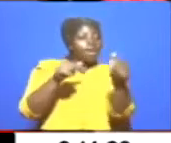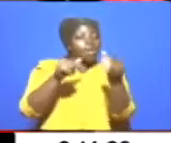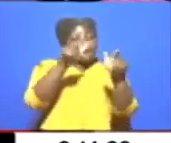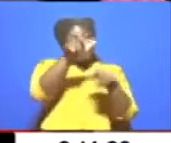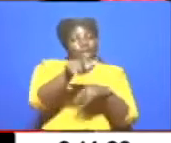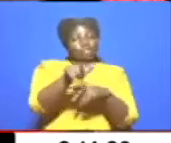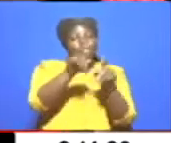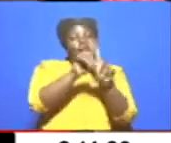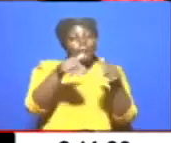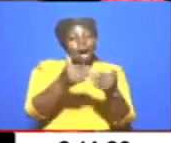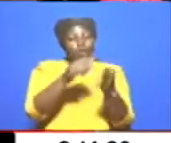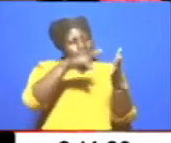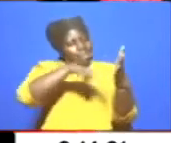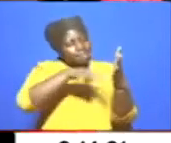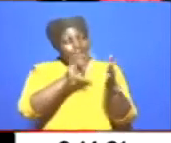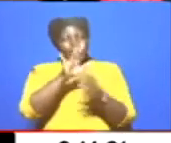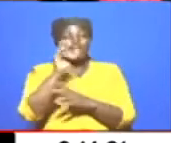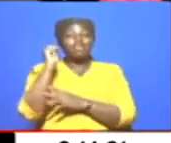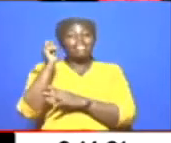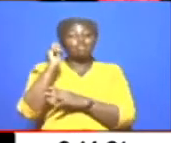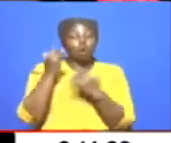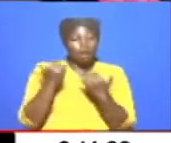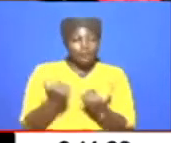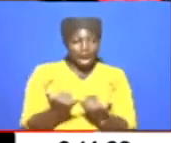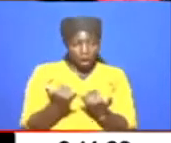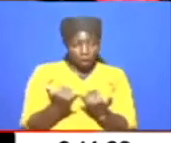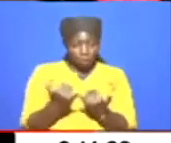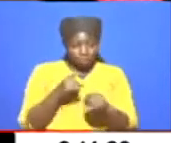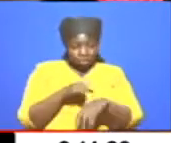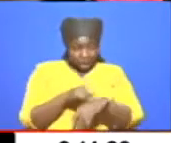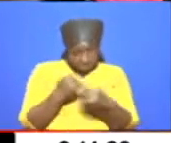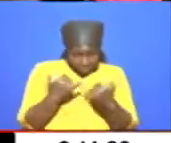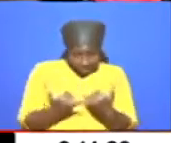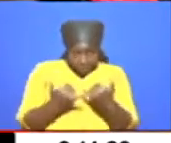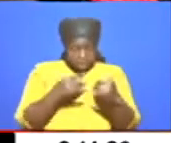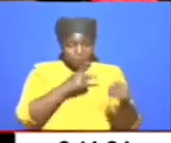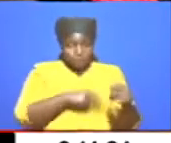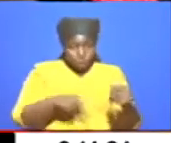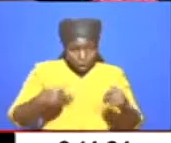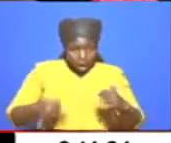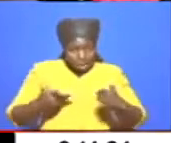your testimony. Now, as it stands, Pumwani Maternity Hospital is